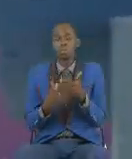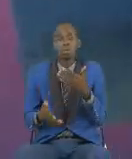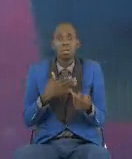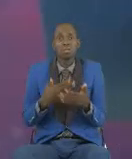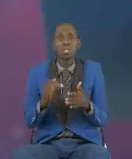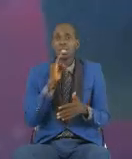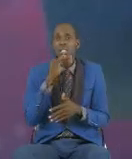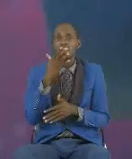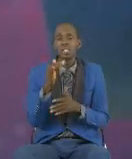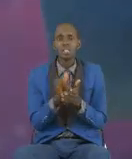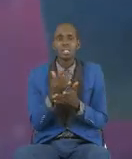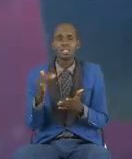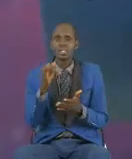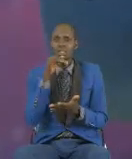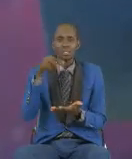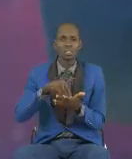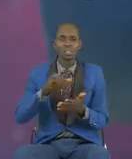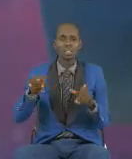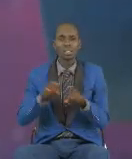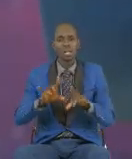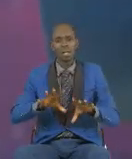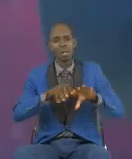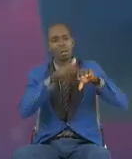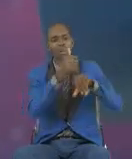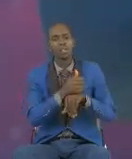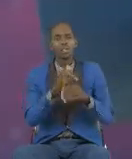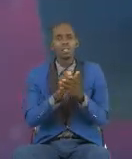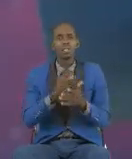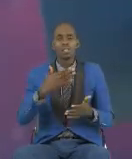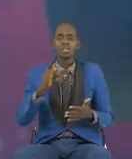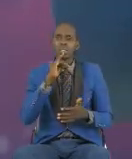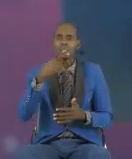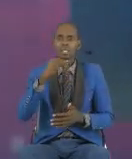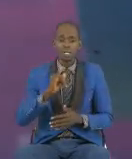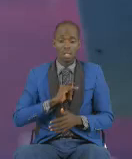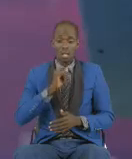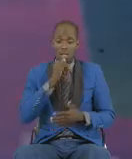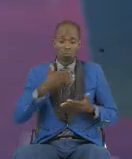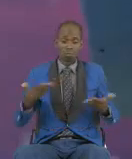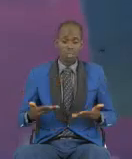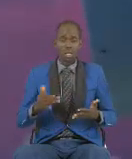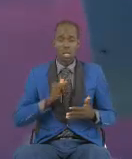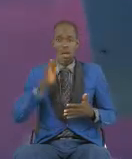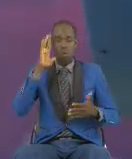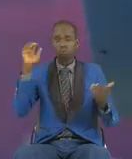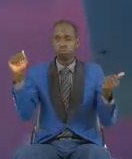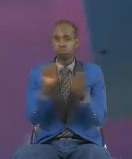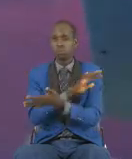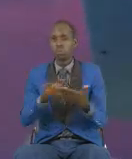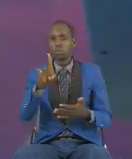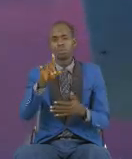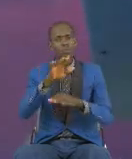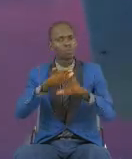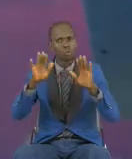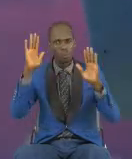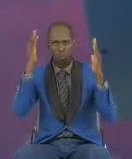is standing like a mountain, and that thing is saying, I am here, I will destroy you. Don't worry. The hammer